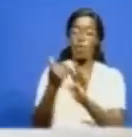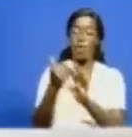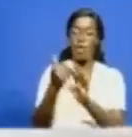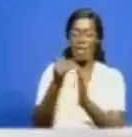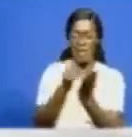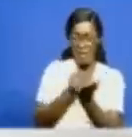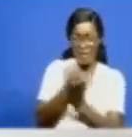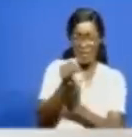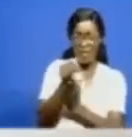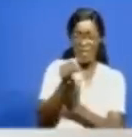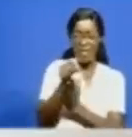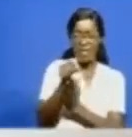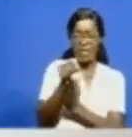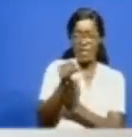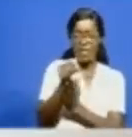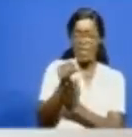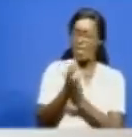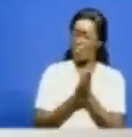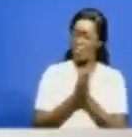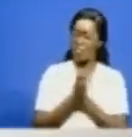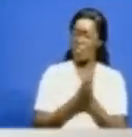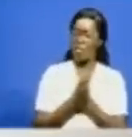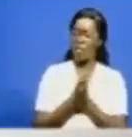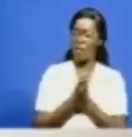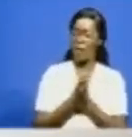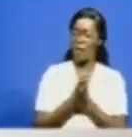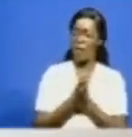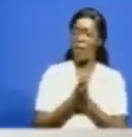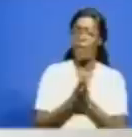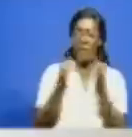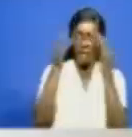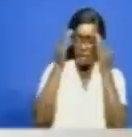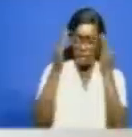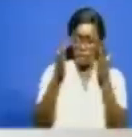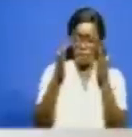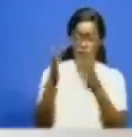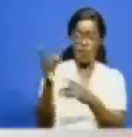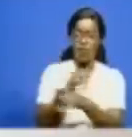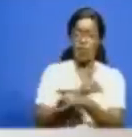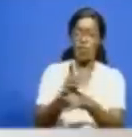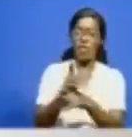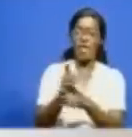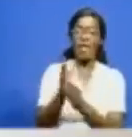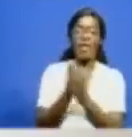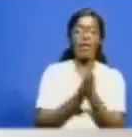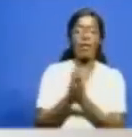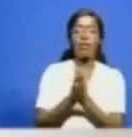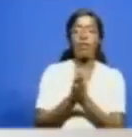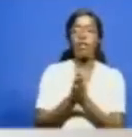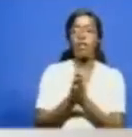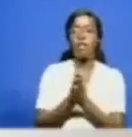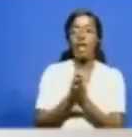integrity, rare zeal, unbridled commitment to duty, and a passionate candor